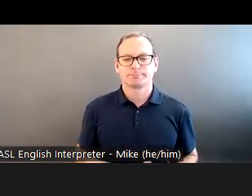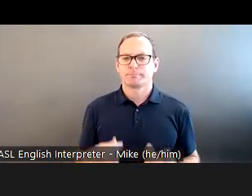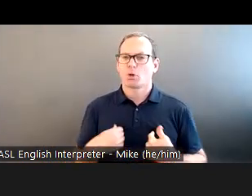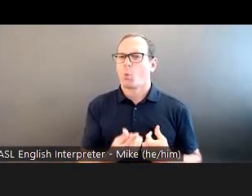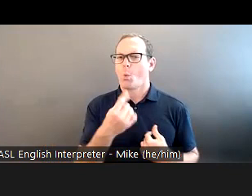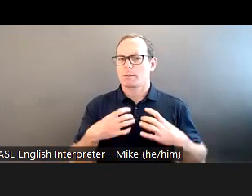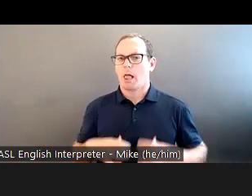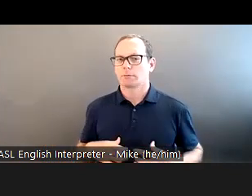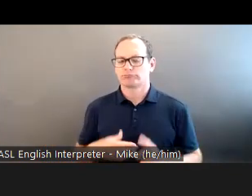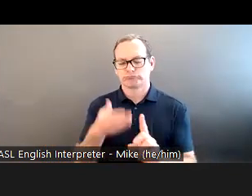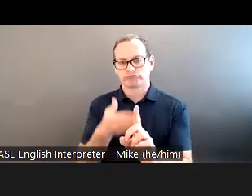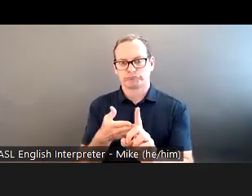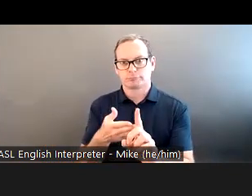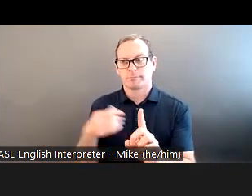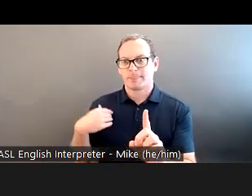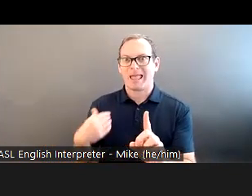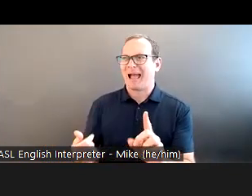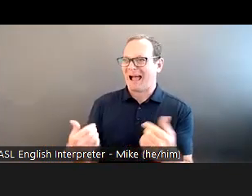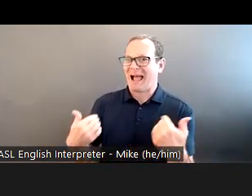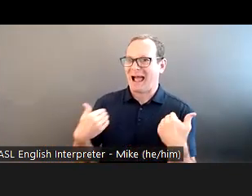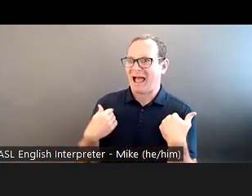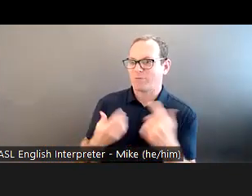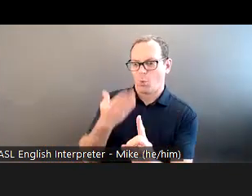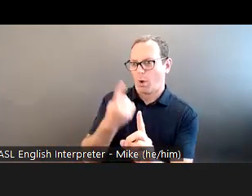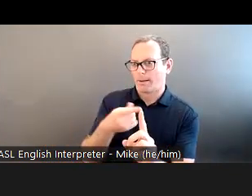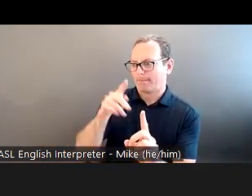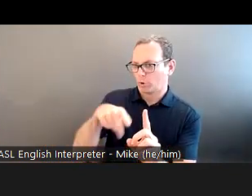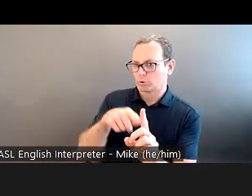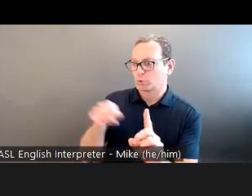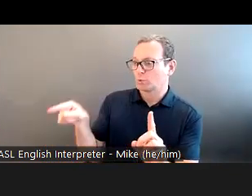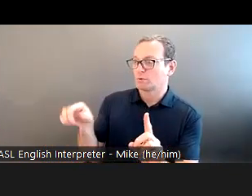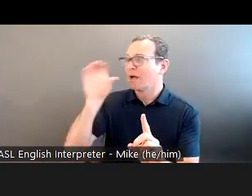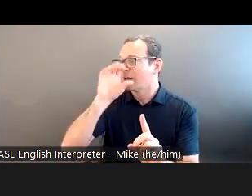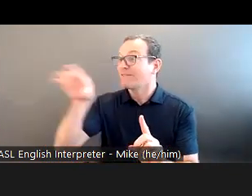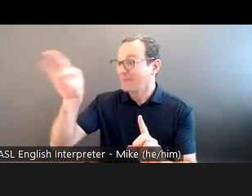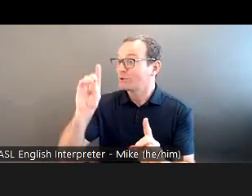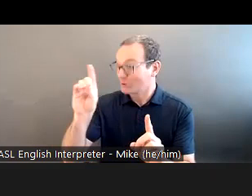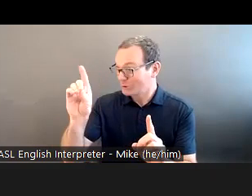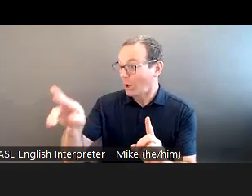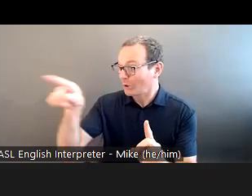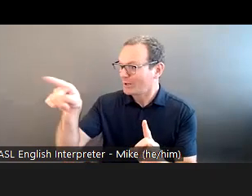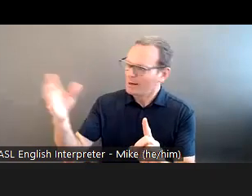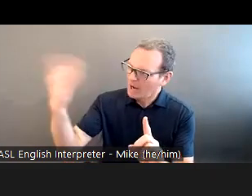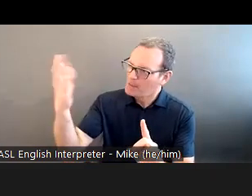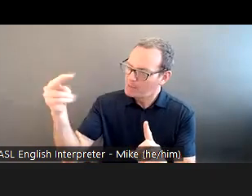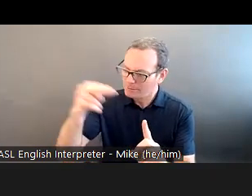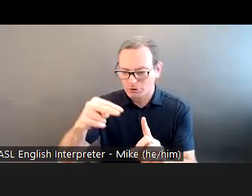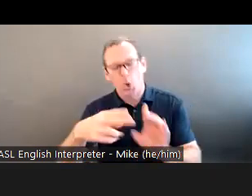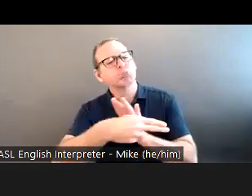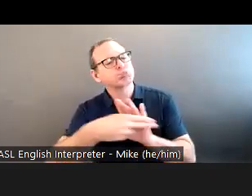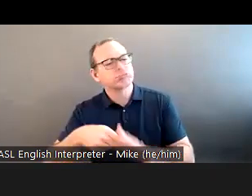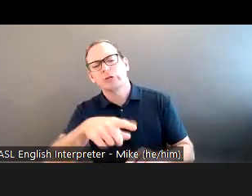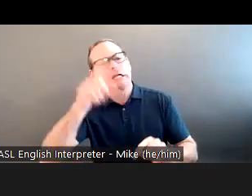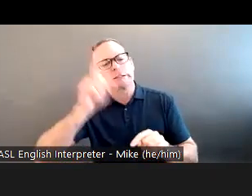him incapable. Okay, that sentence is not actually correct, because a doctor cannot deem someone incapable